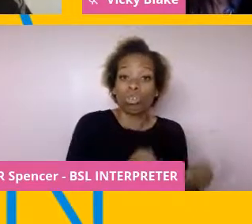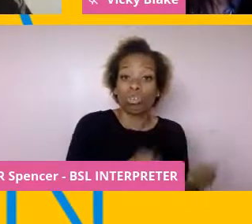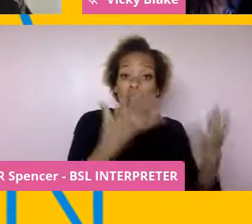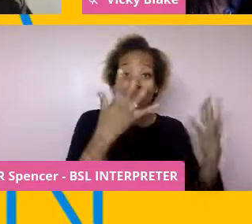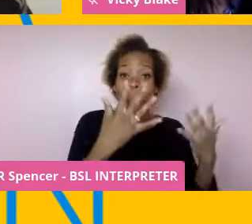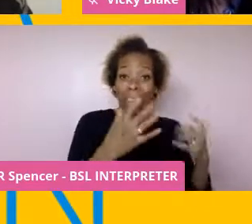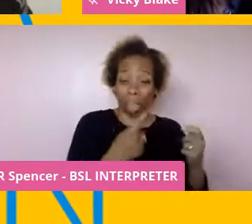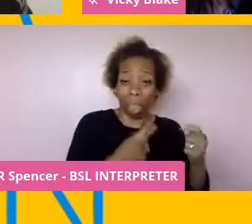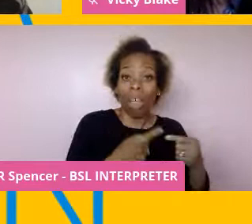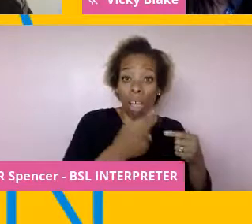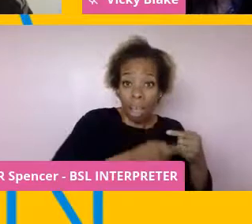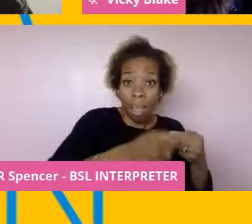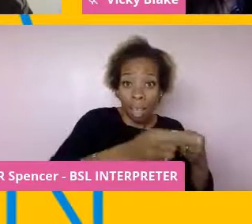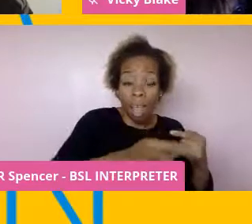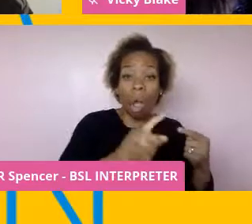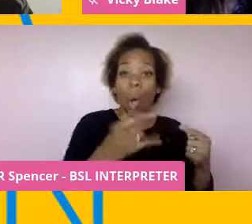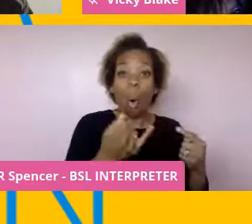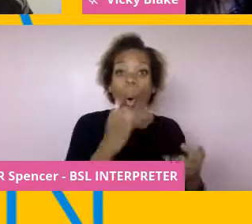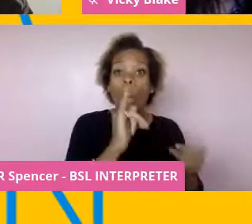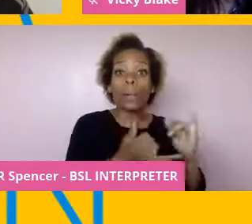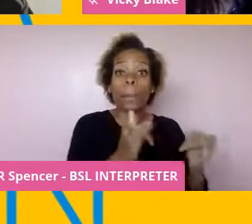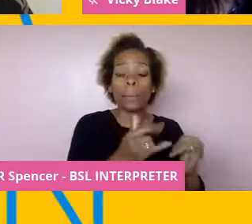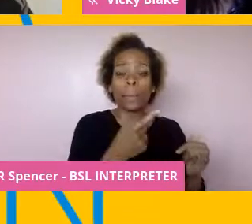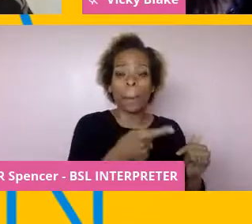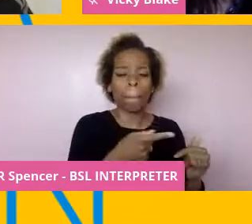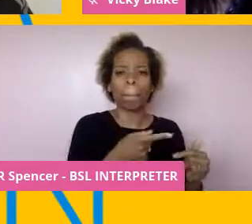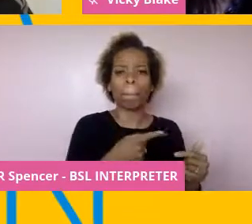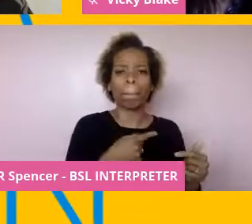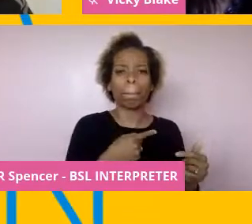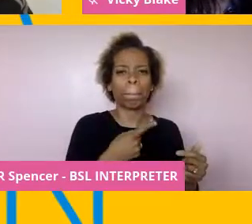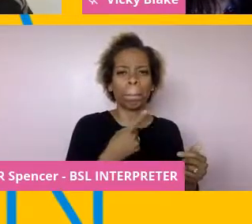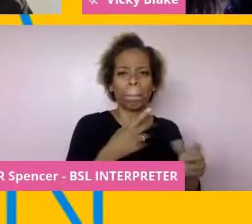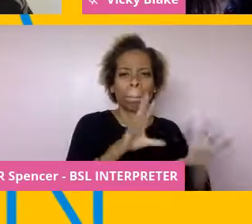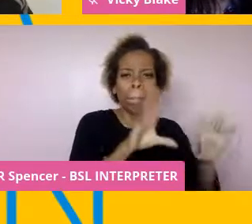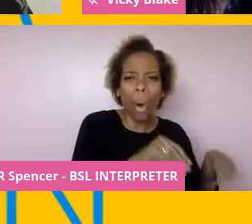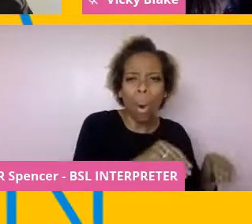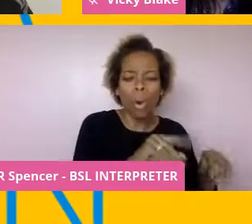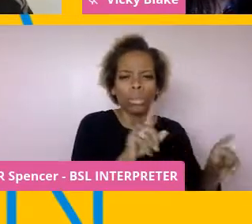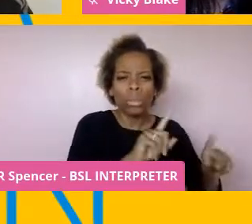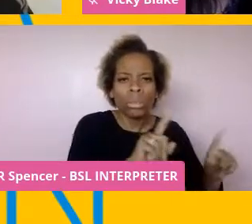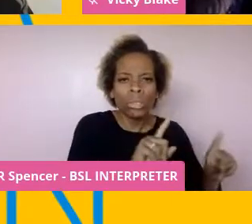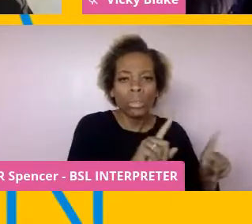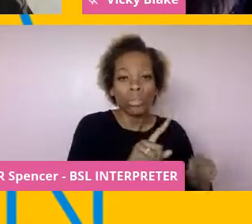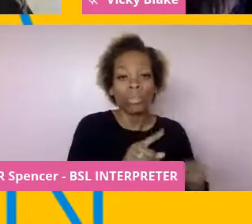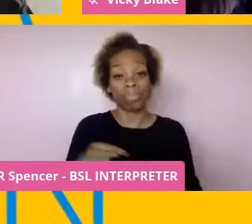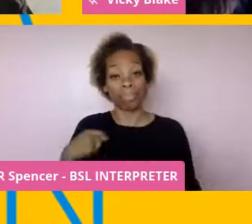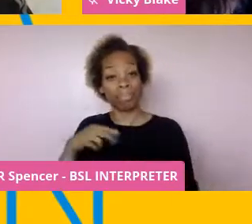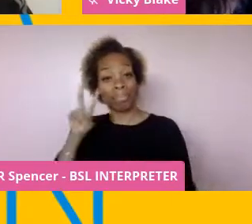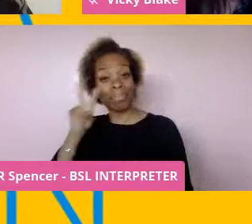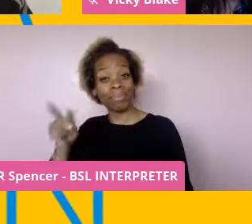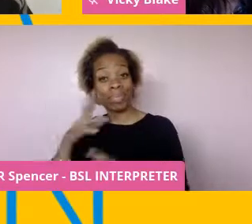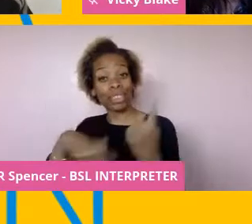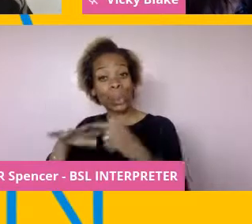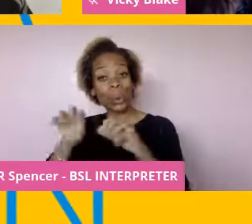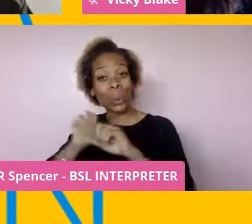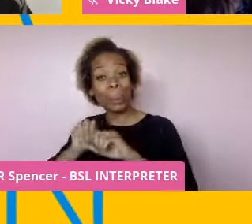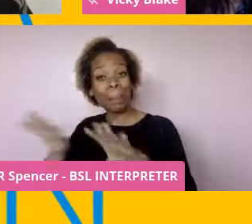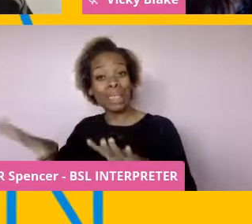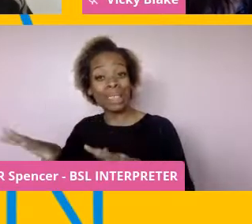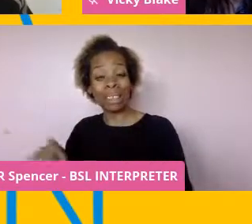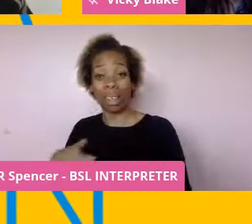indefinitely. I saw a comment on social media, I forget who it was from, about the level of work that has to be done for one